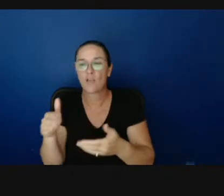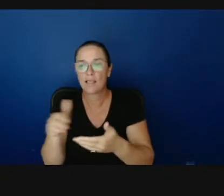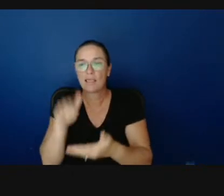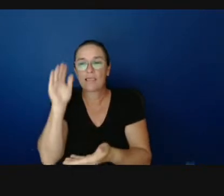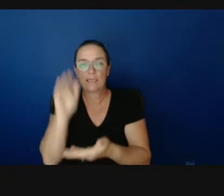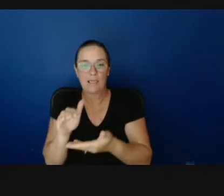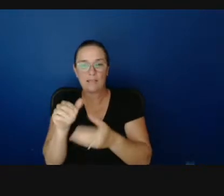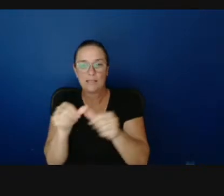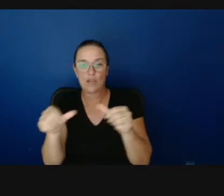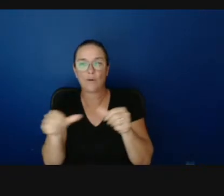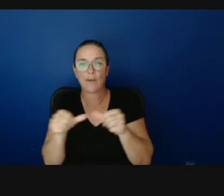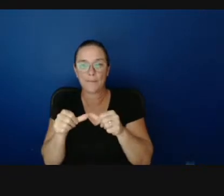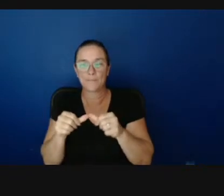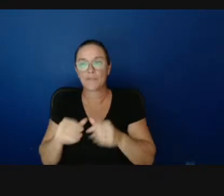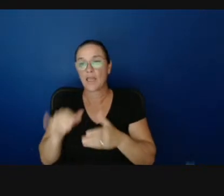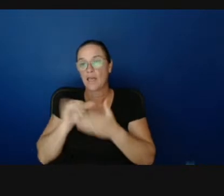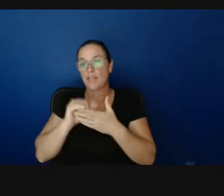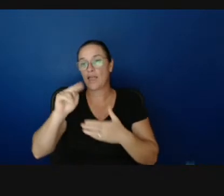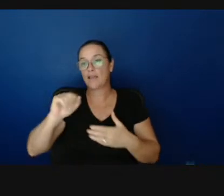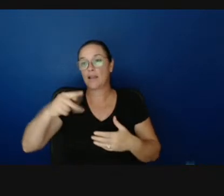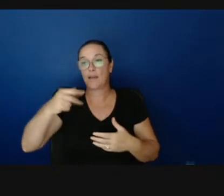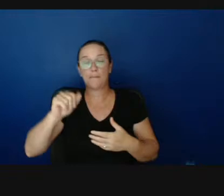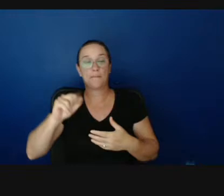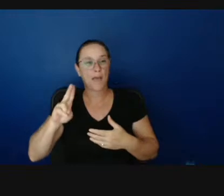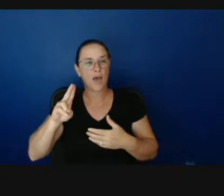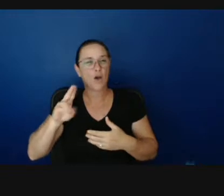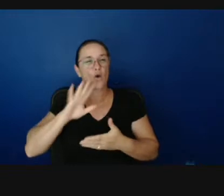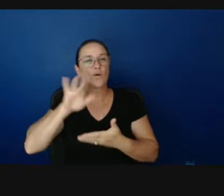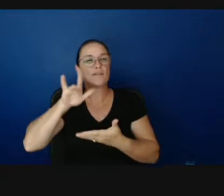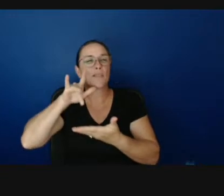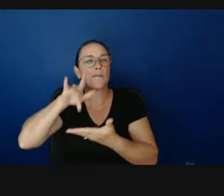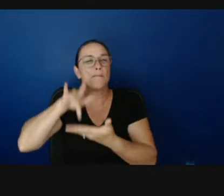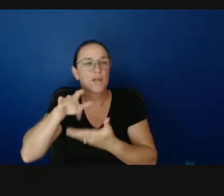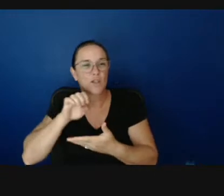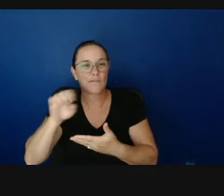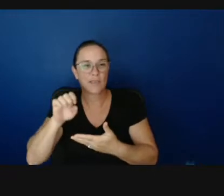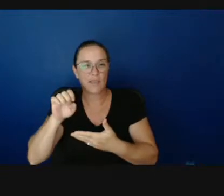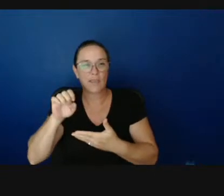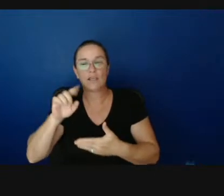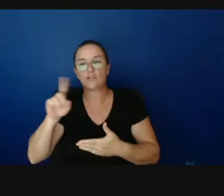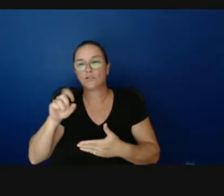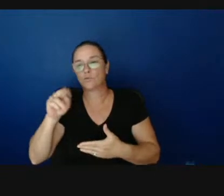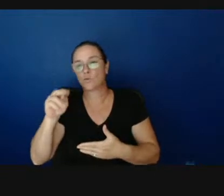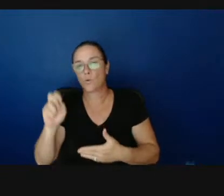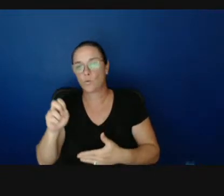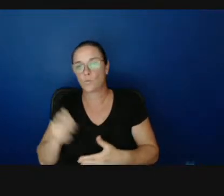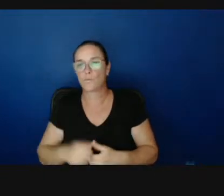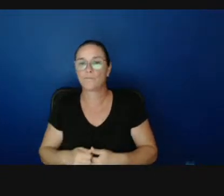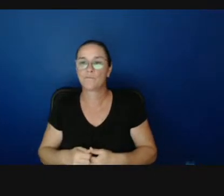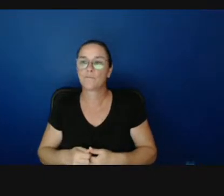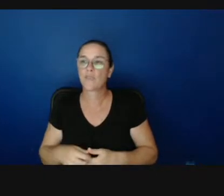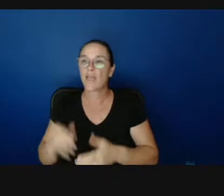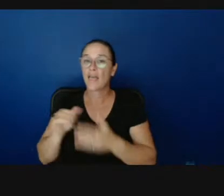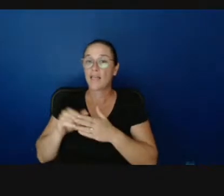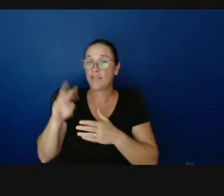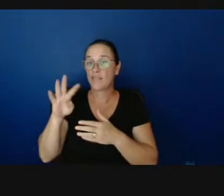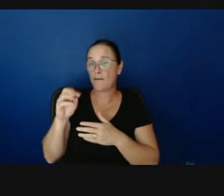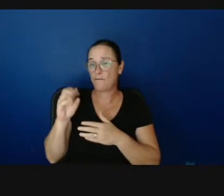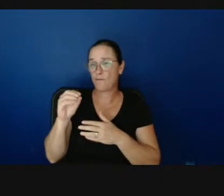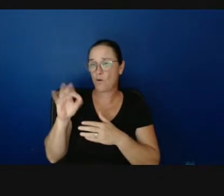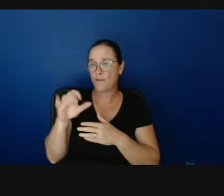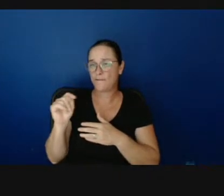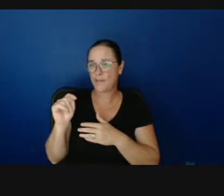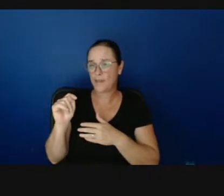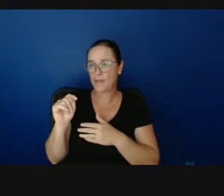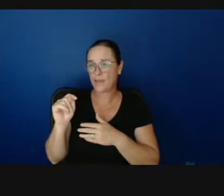comparison there. That Nepal eruption, of course, happened out on the Middle East rift zone, so different area of Kīlauea. That 40 feet that we see there, the 40